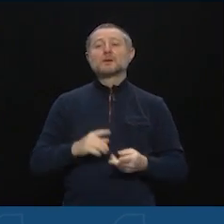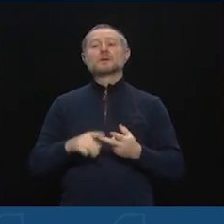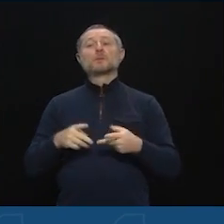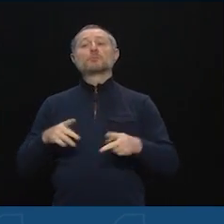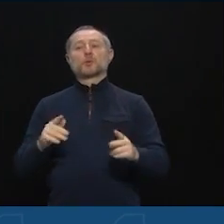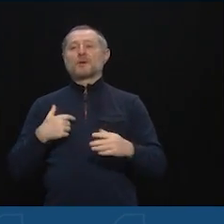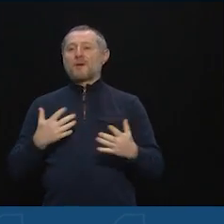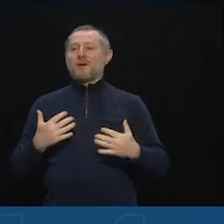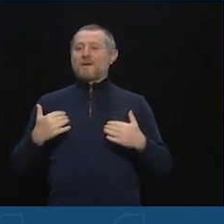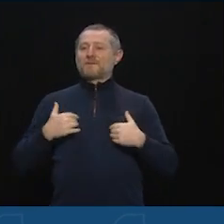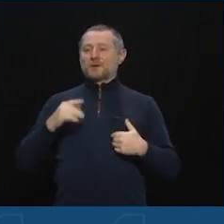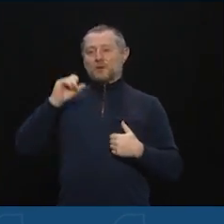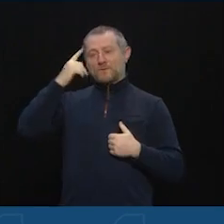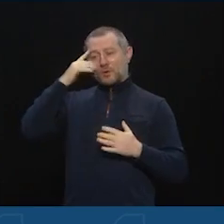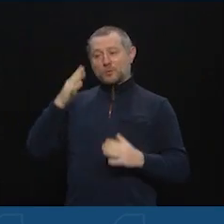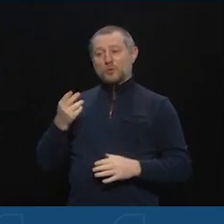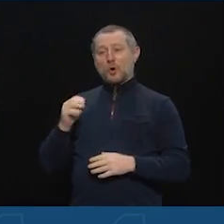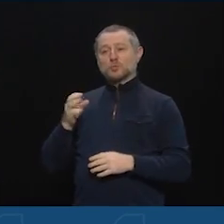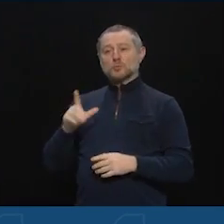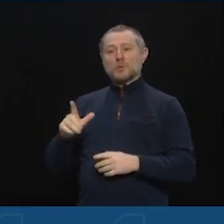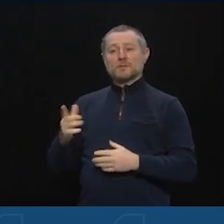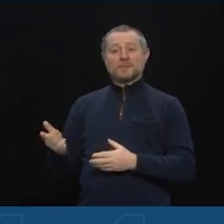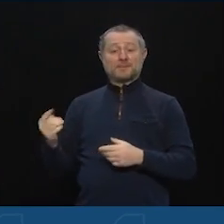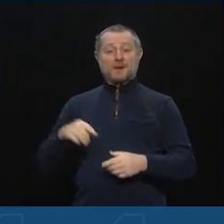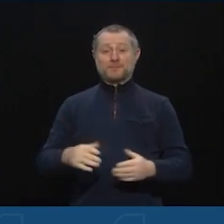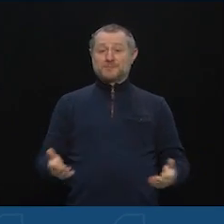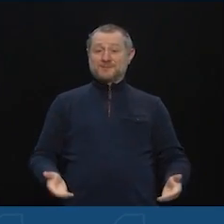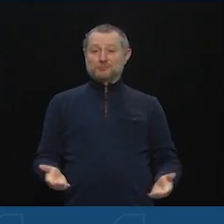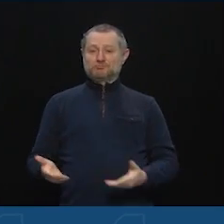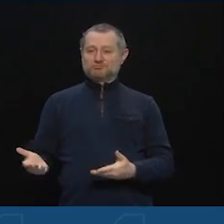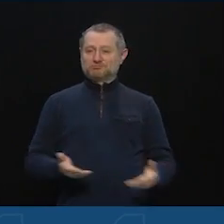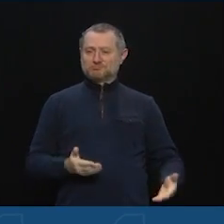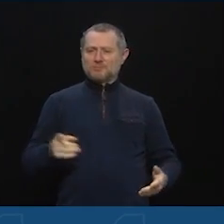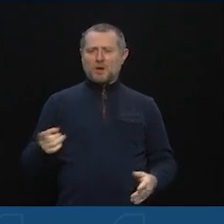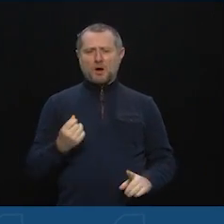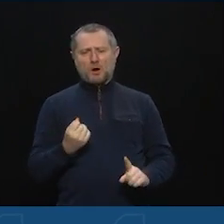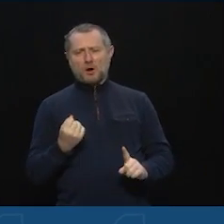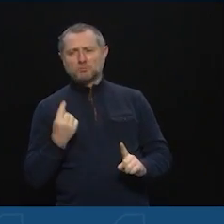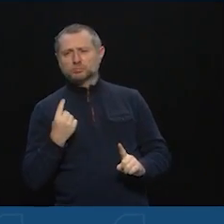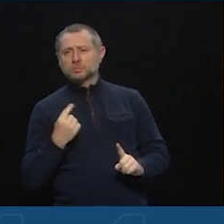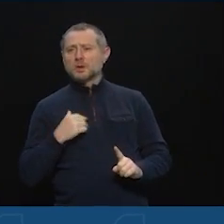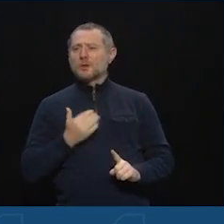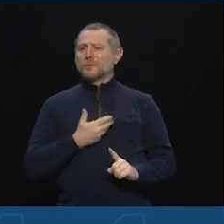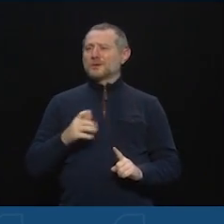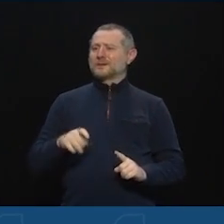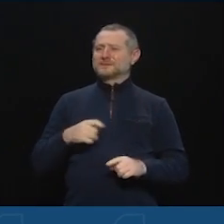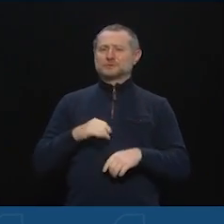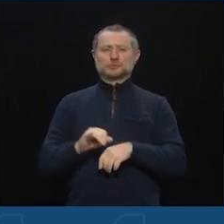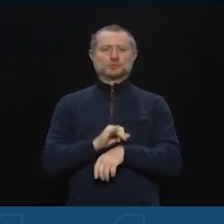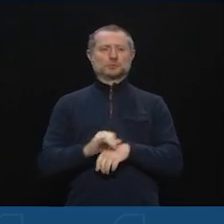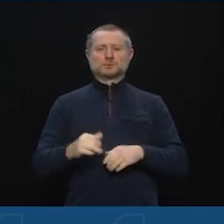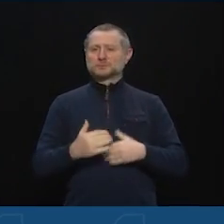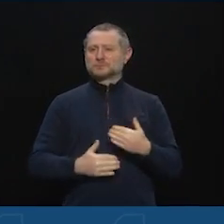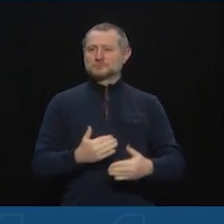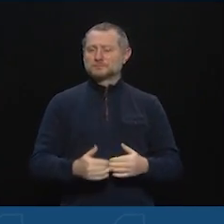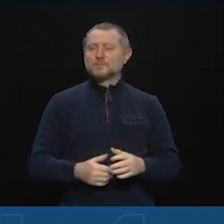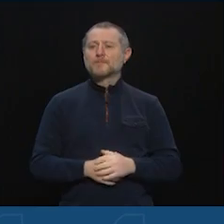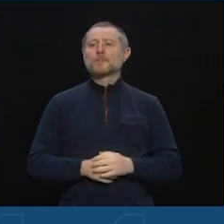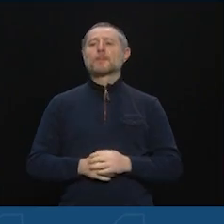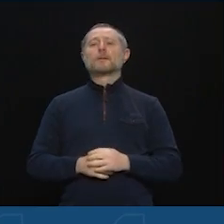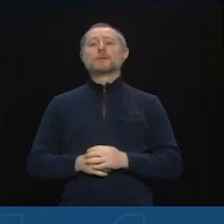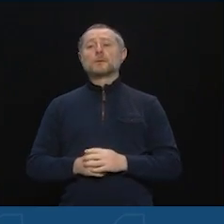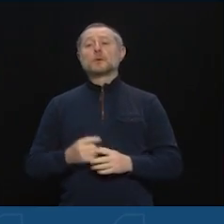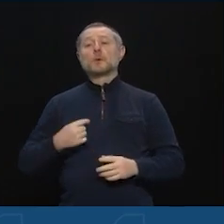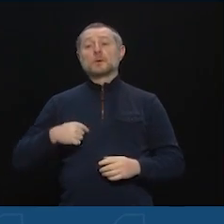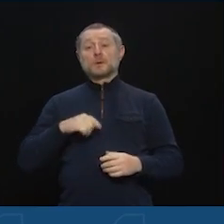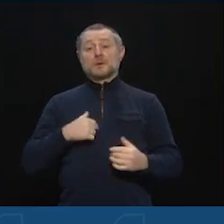have Governor Hochul here as she understands the needs of our industry. As we continue to usher in Women's